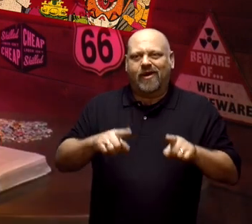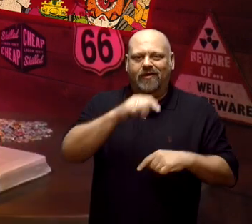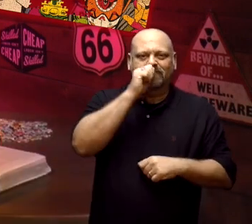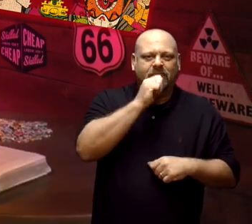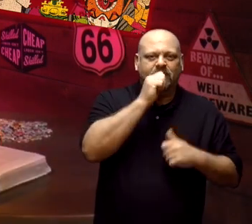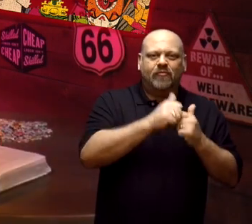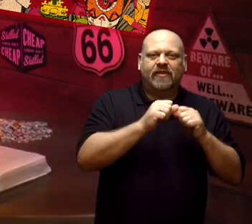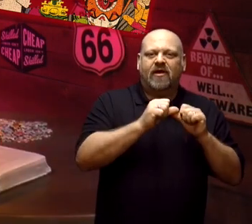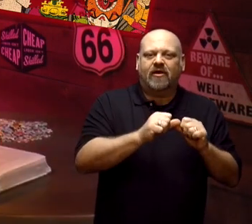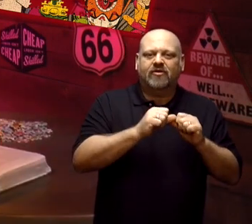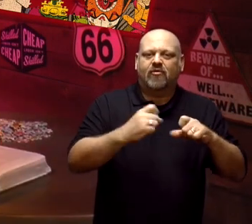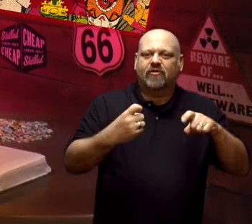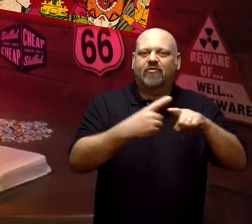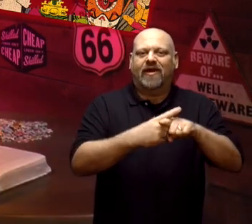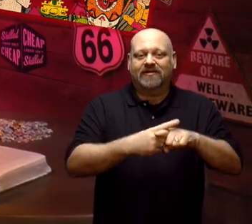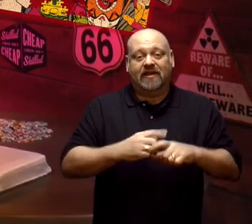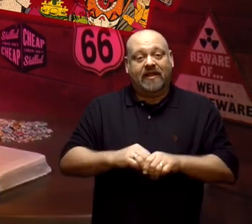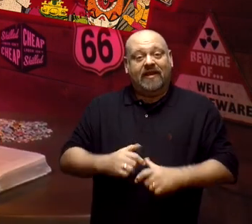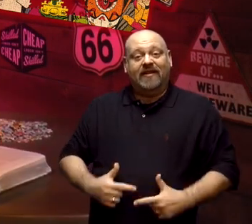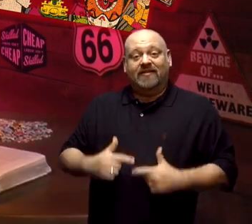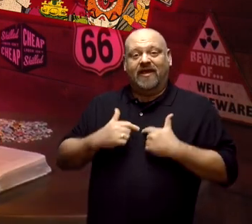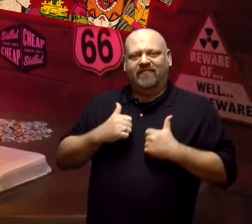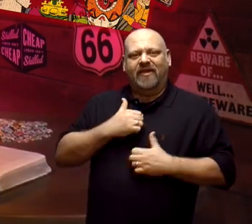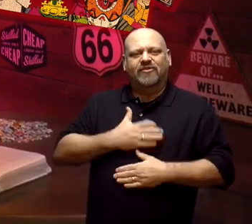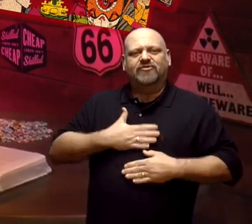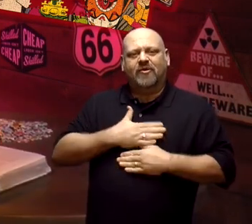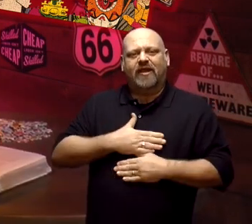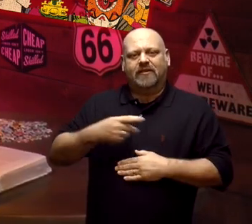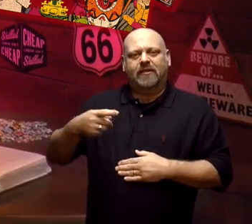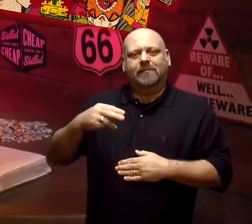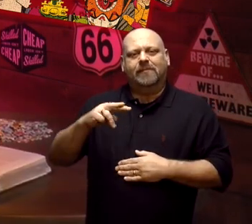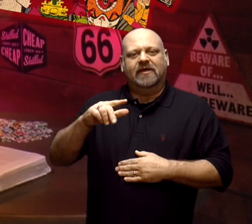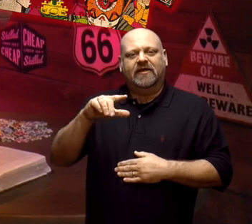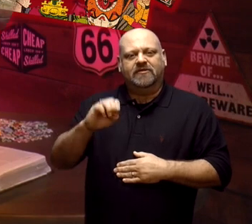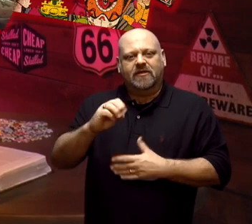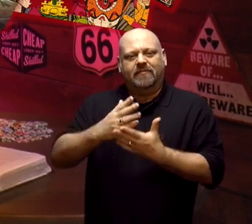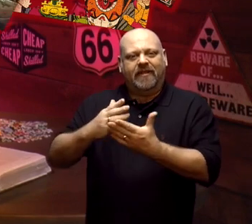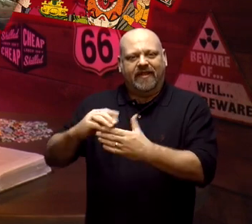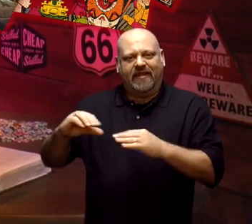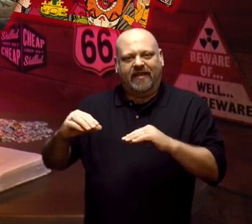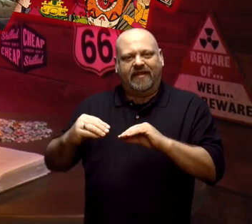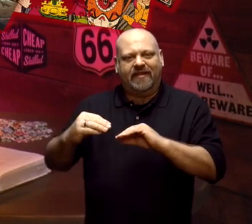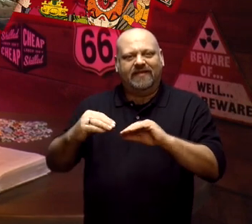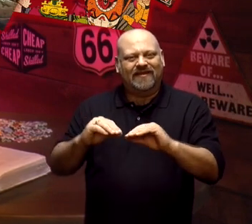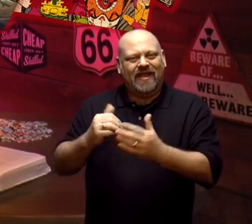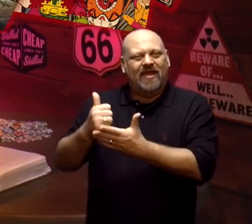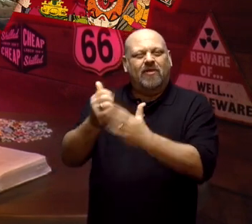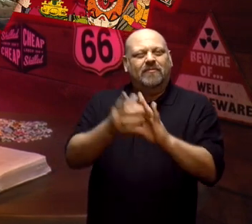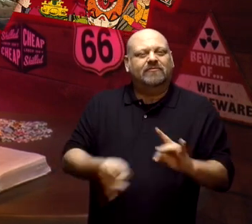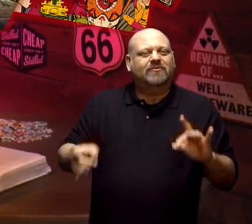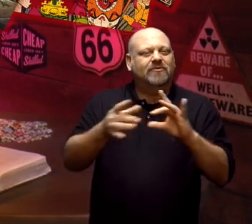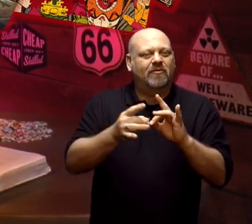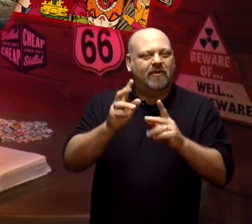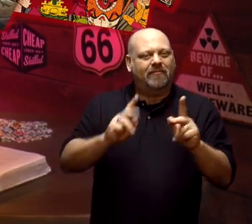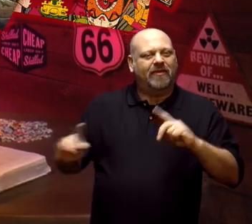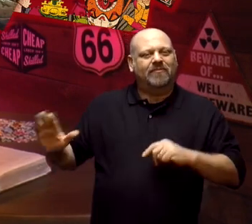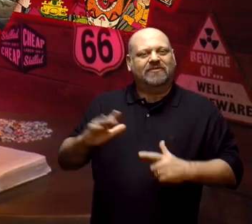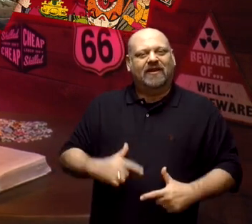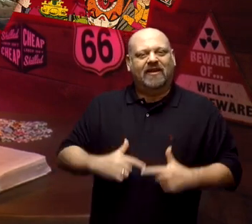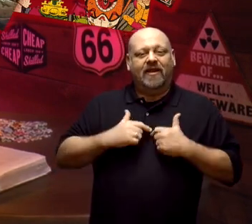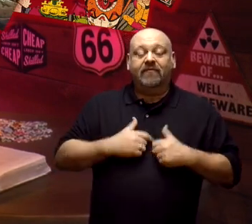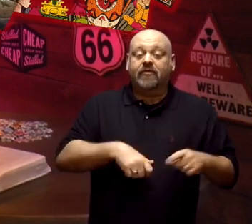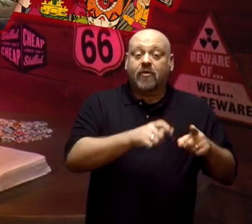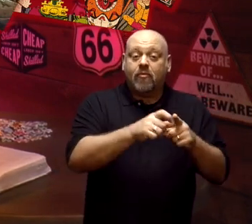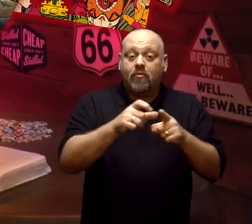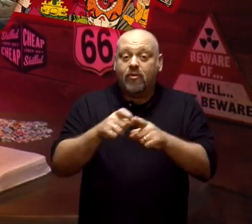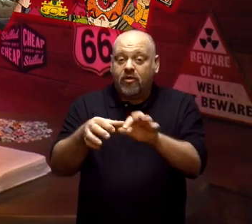crisis. In life, I enjoy the little puzzle pieces that help tell the stories of people's lives. There are certain words and phrases